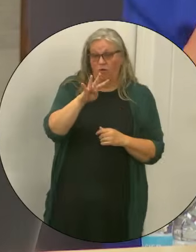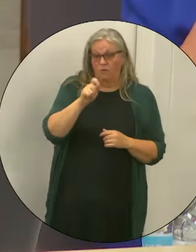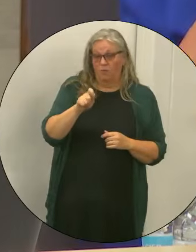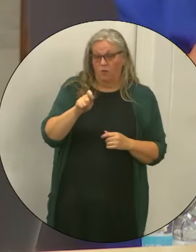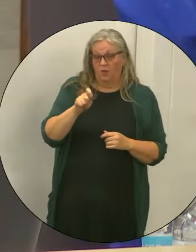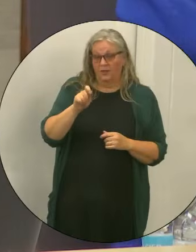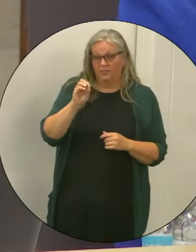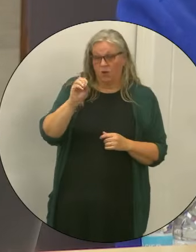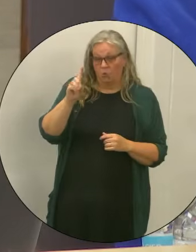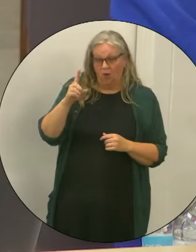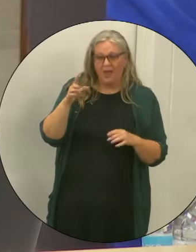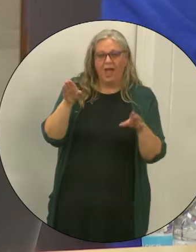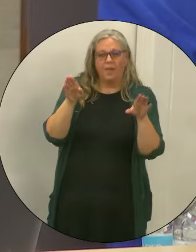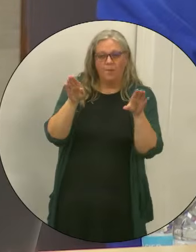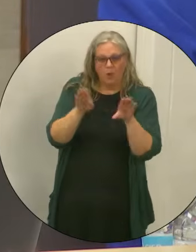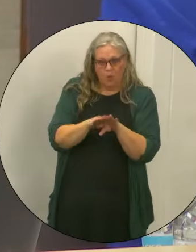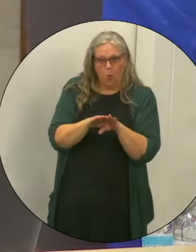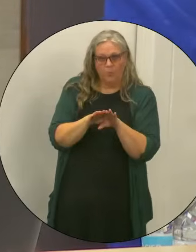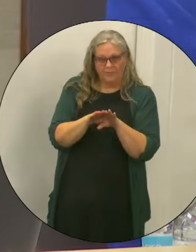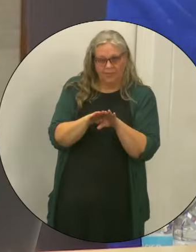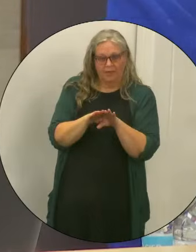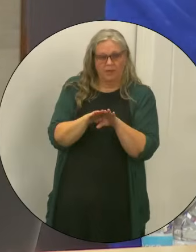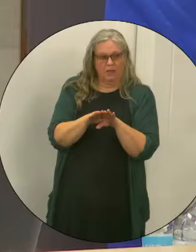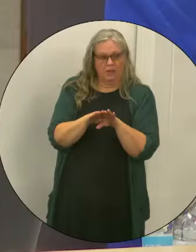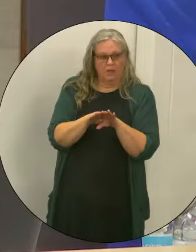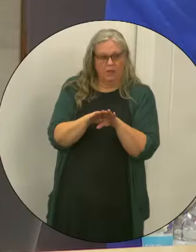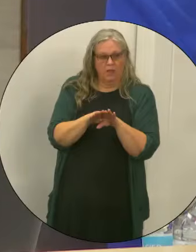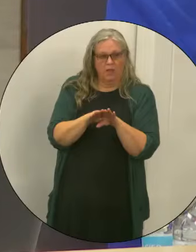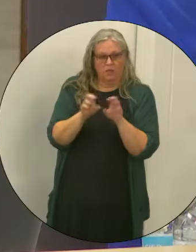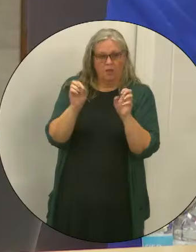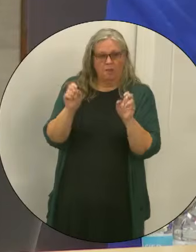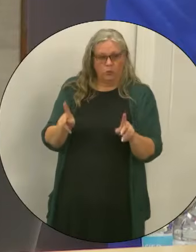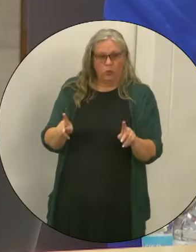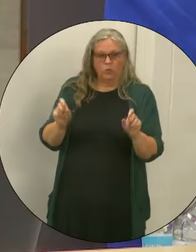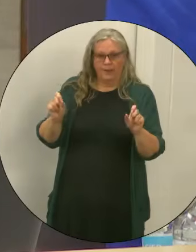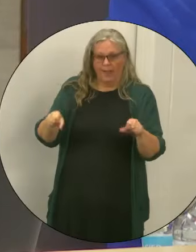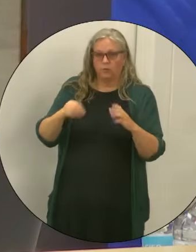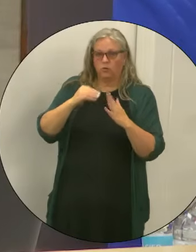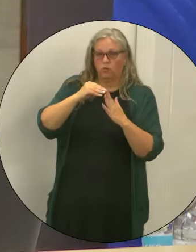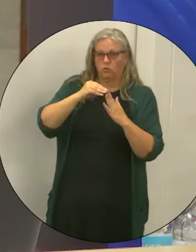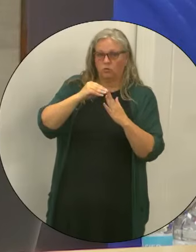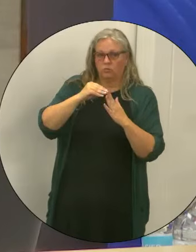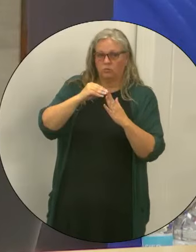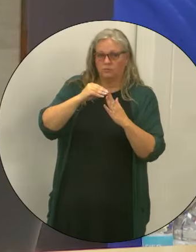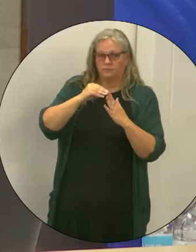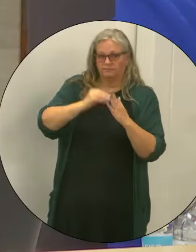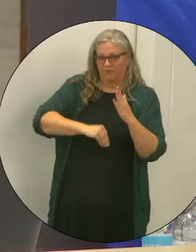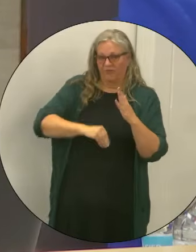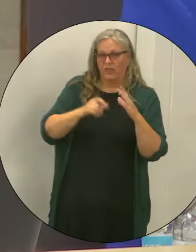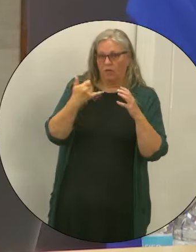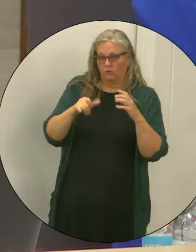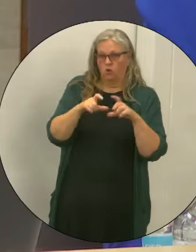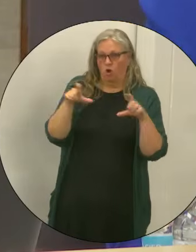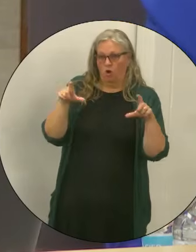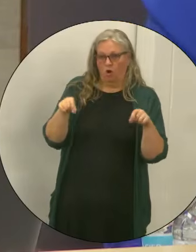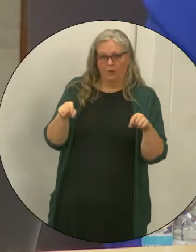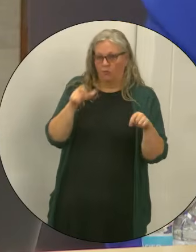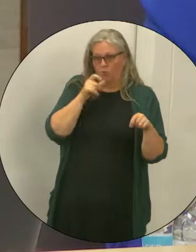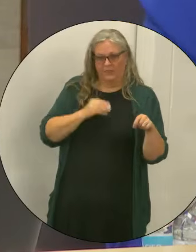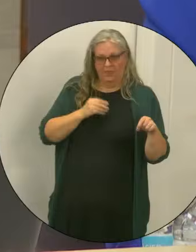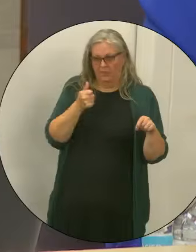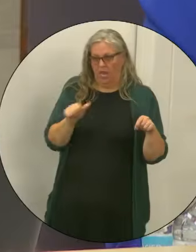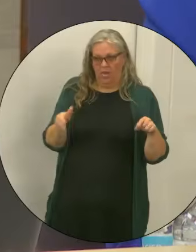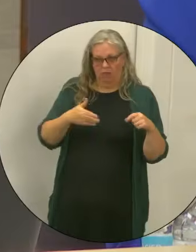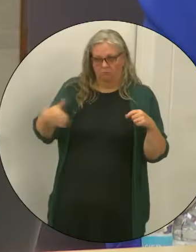4.01, I'm going to close the opportunity to take on more cards. So no more cards are going to be taken